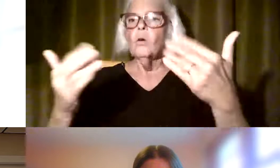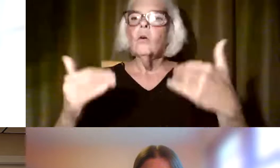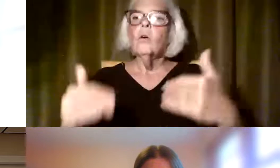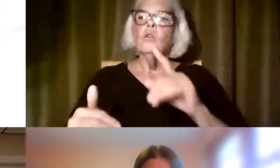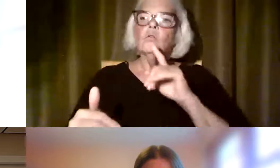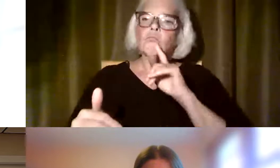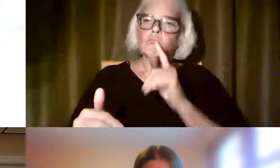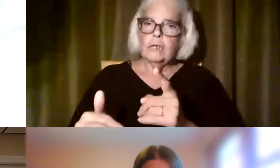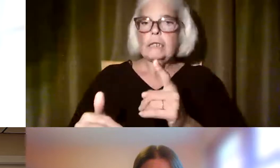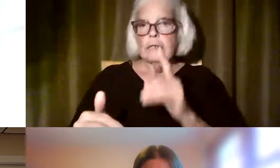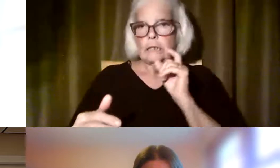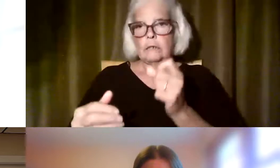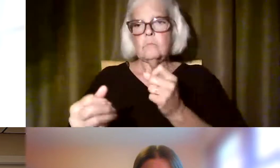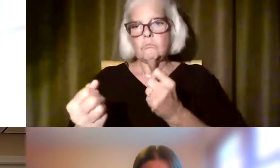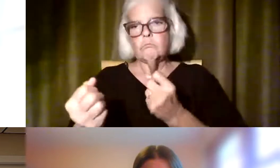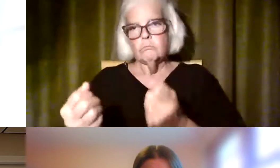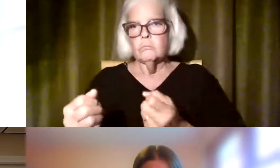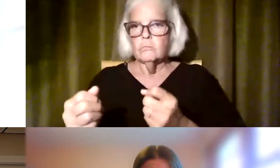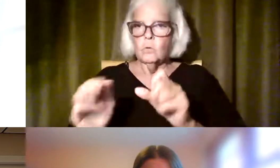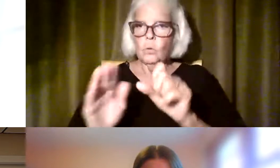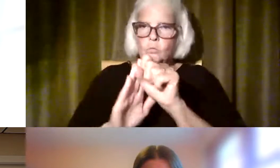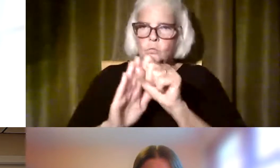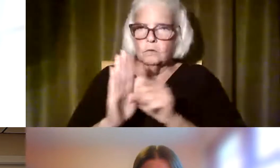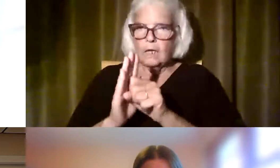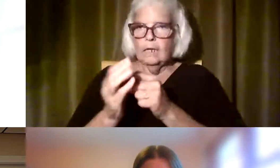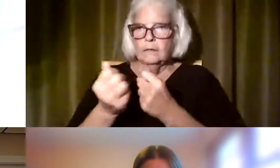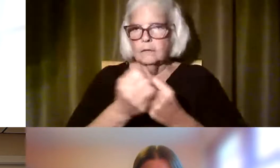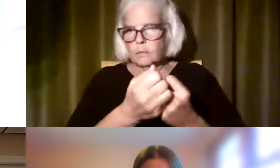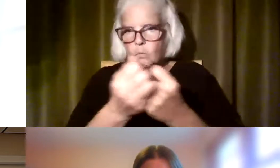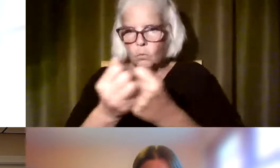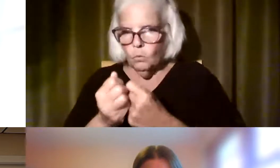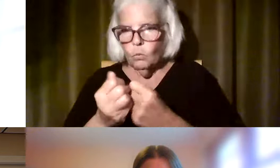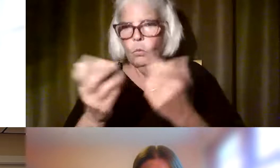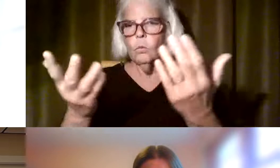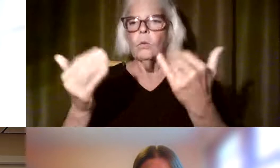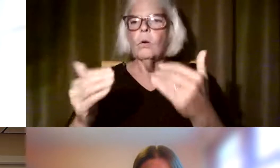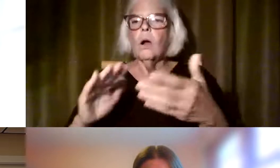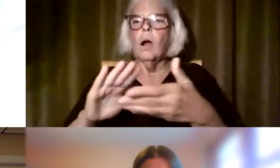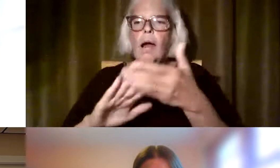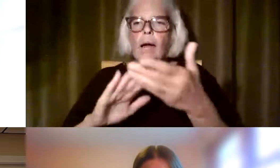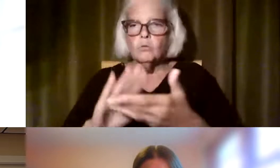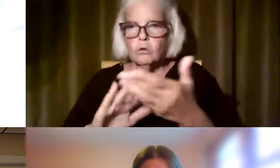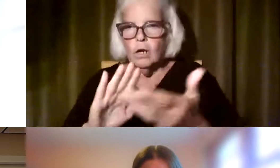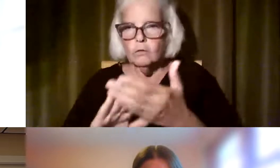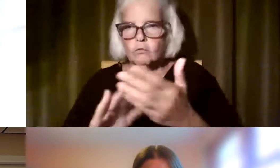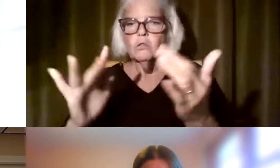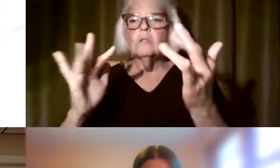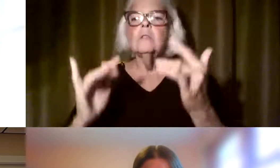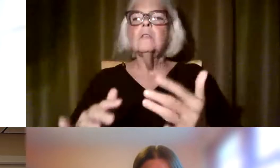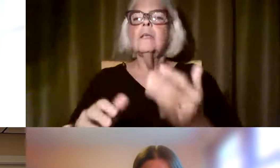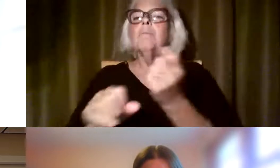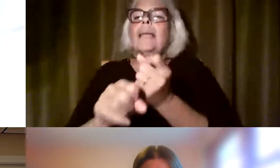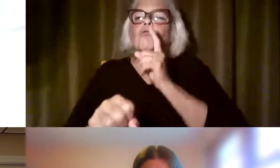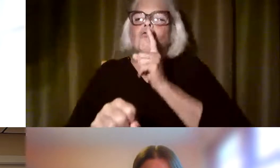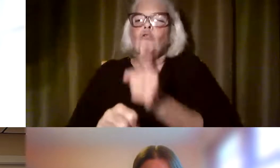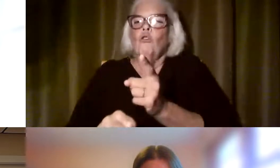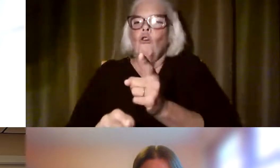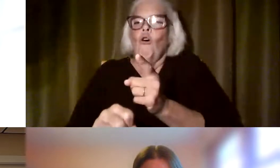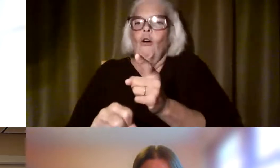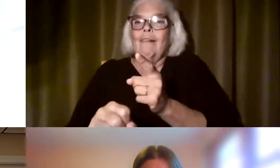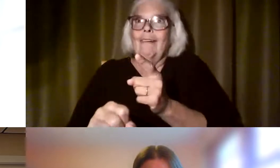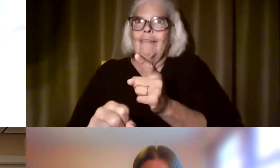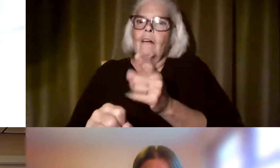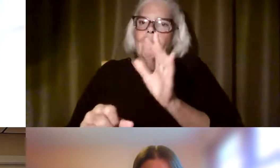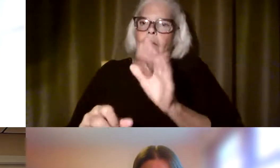just ensuring that there's safety within the workplace when it comes to COVID and providing these